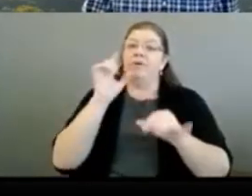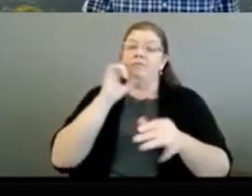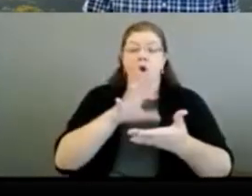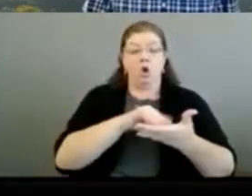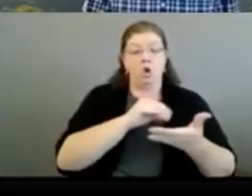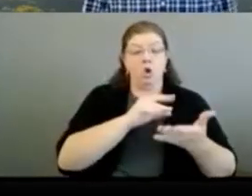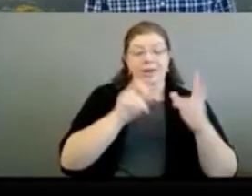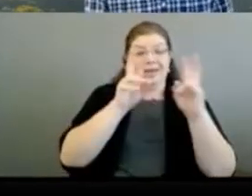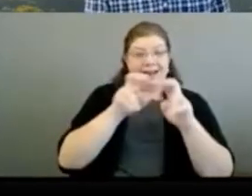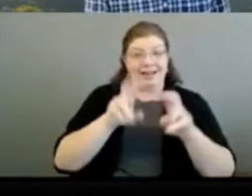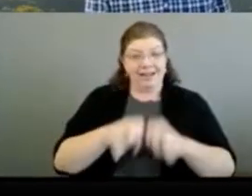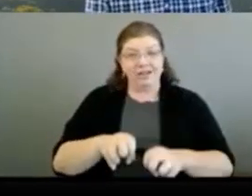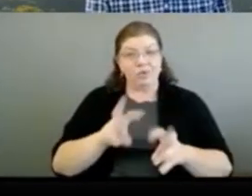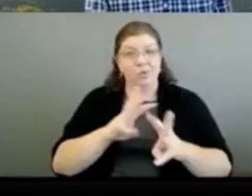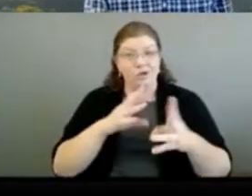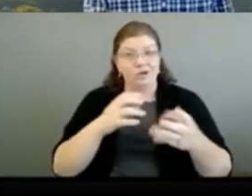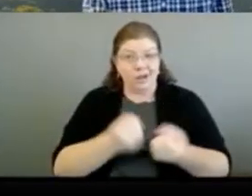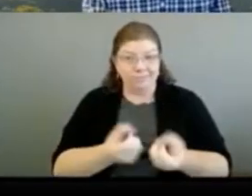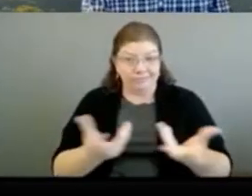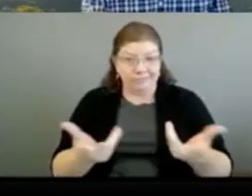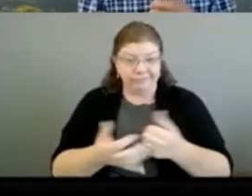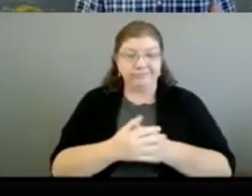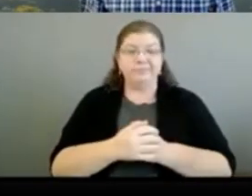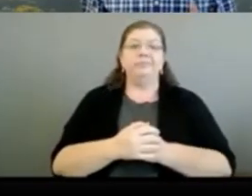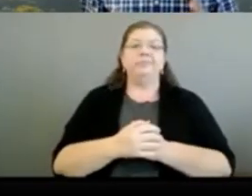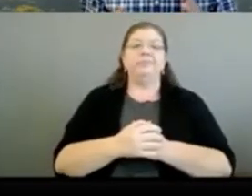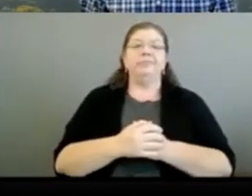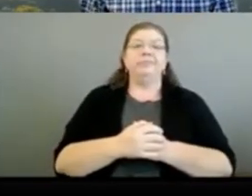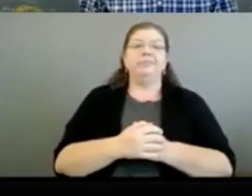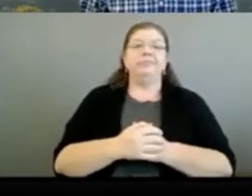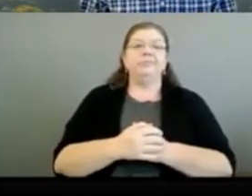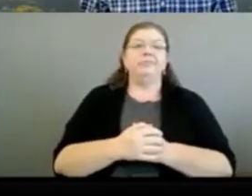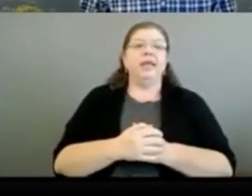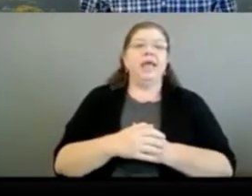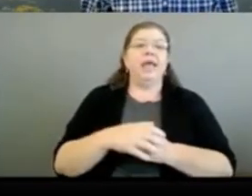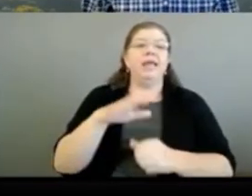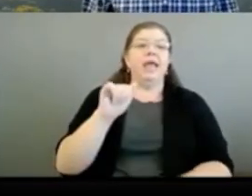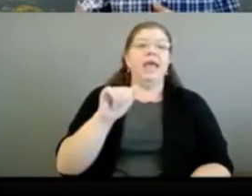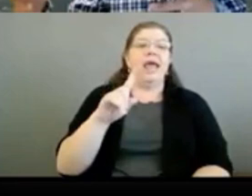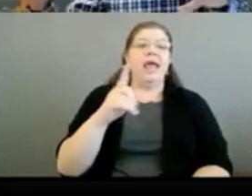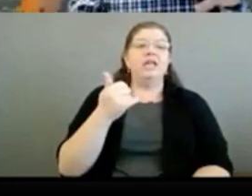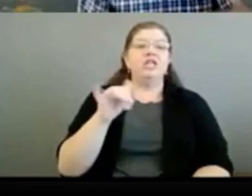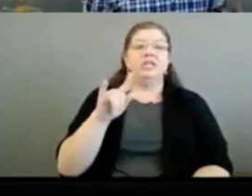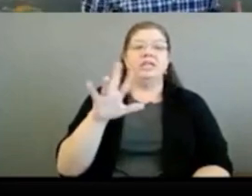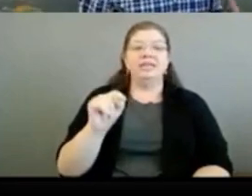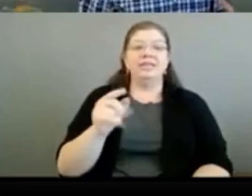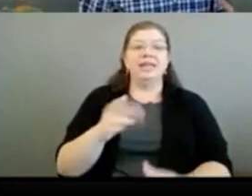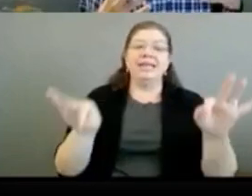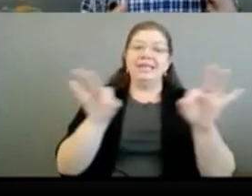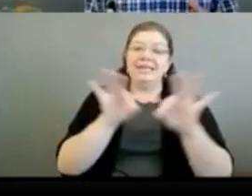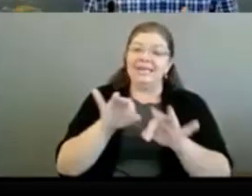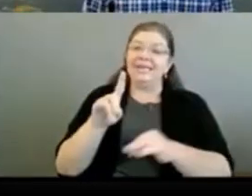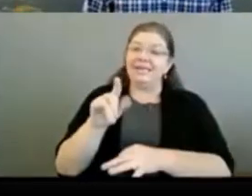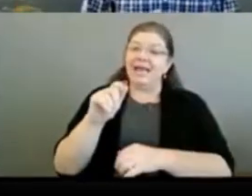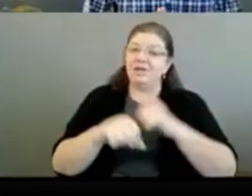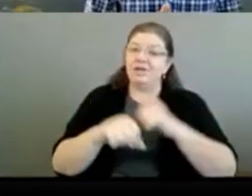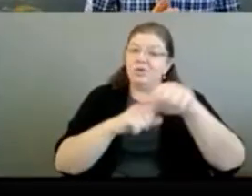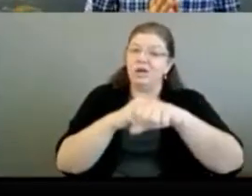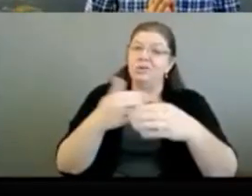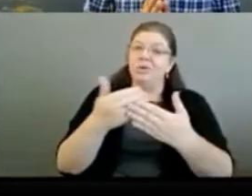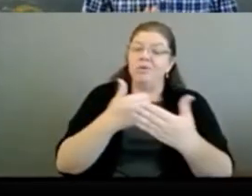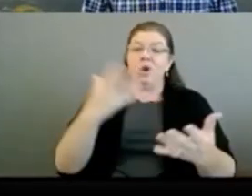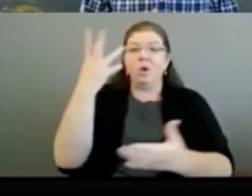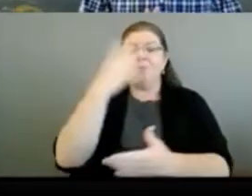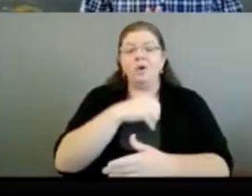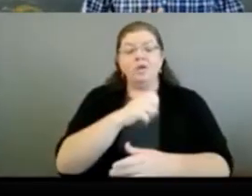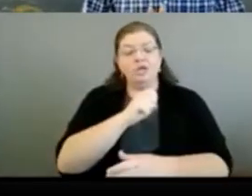analytics workshop and the Laser Institute. And an edge list is a key data structure. So kind of before you get those beautiful sociograms and